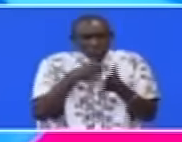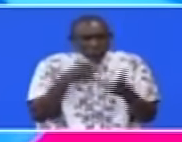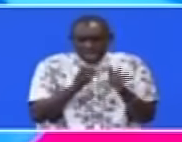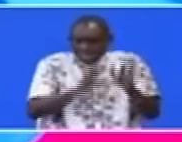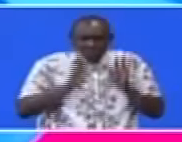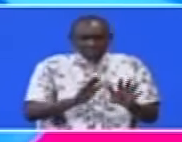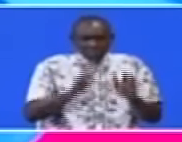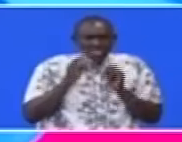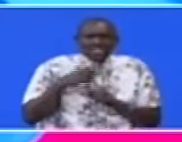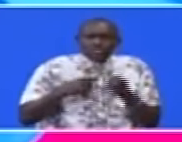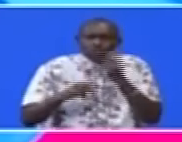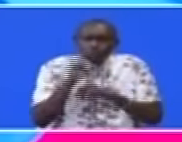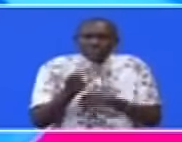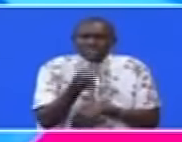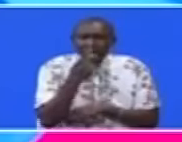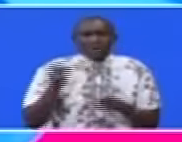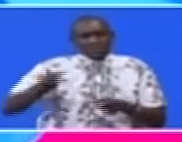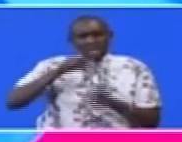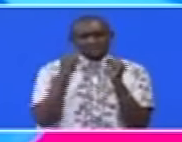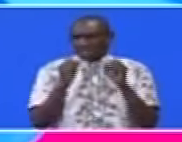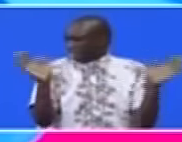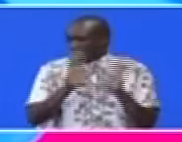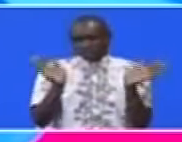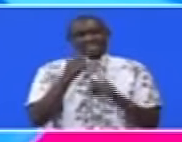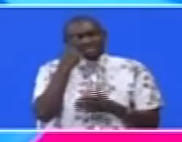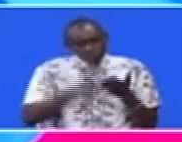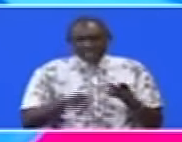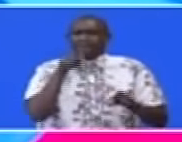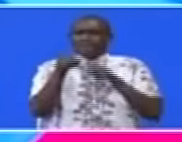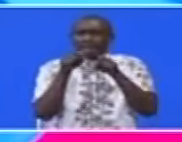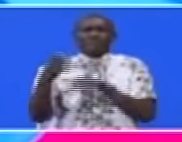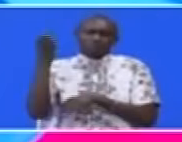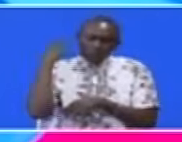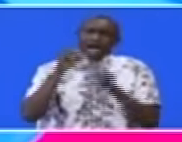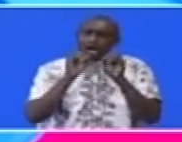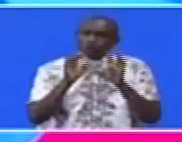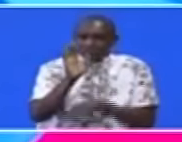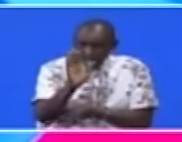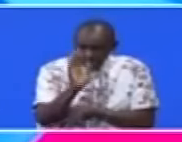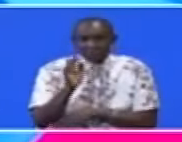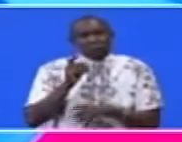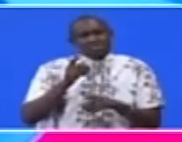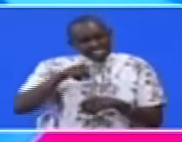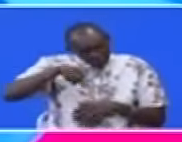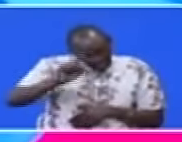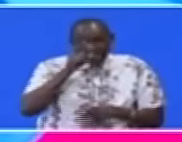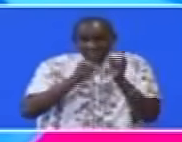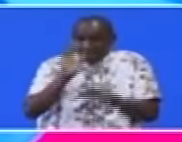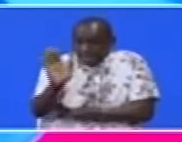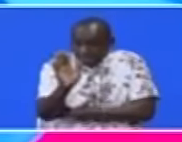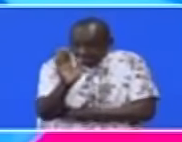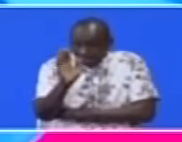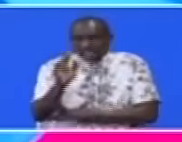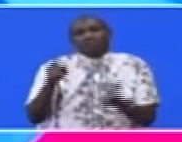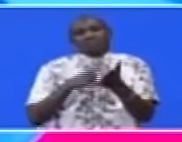strong doping accusations in athletics and has instead blamed its former coach whose athletes were